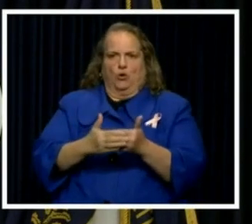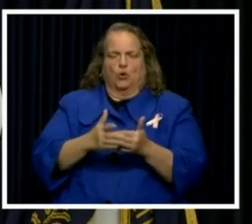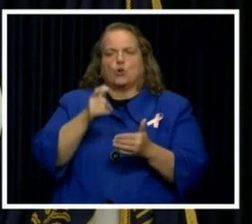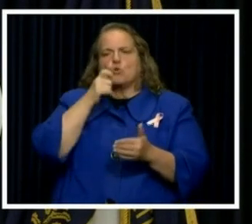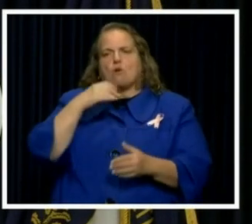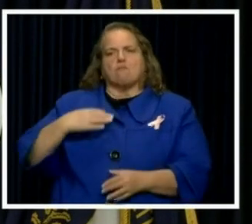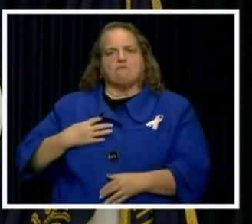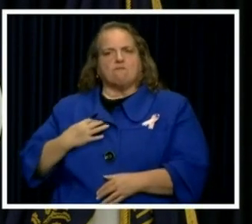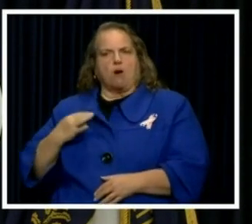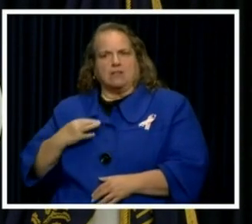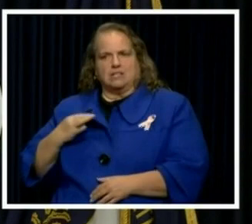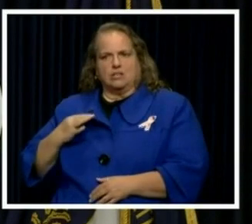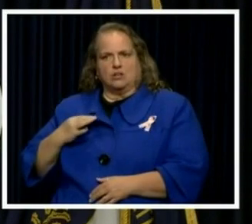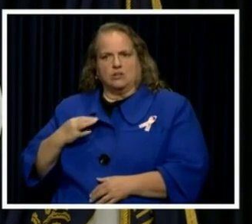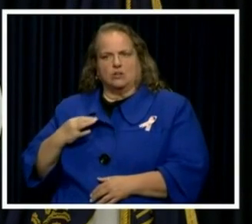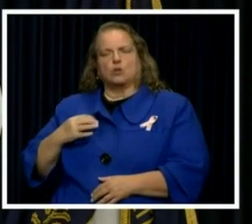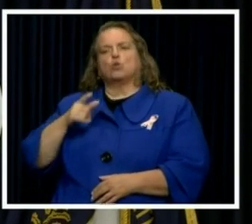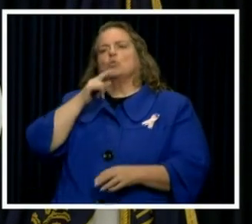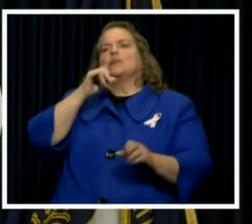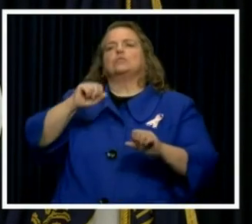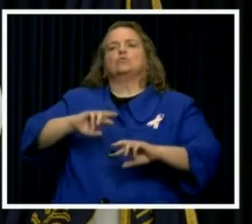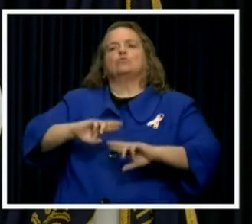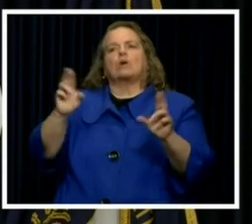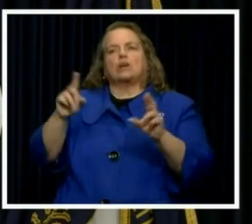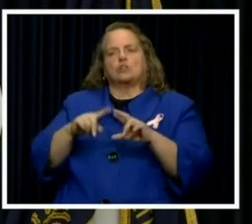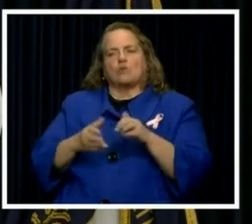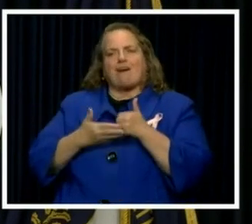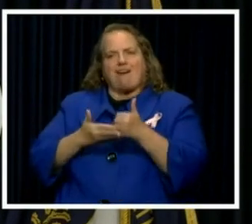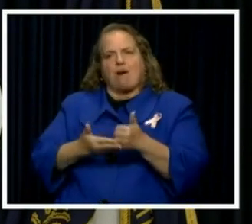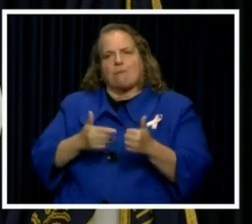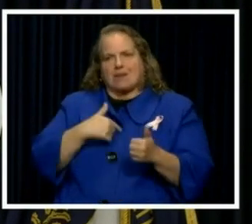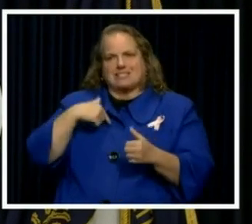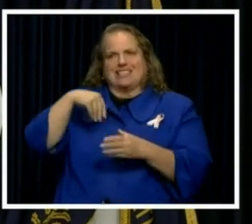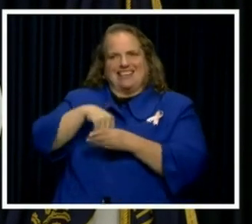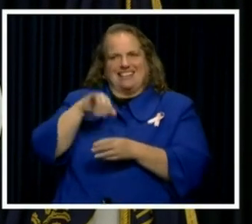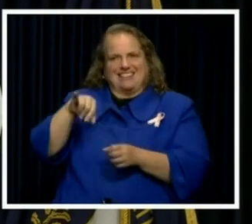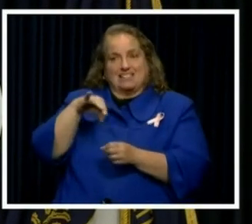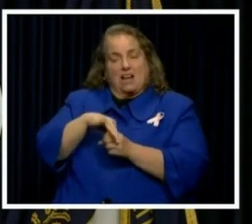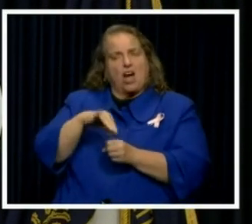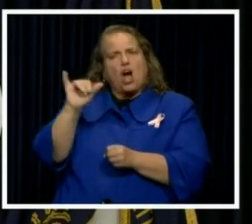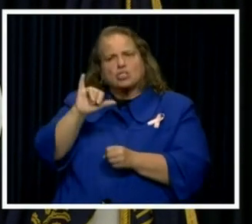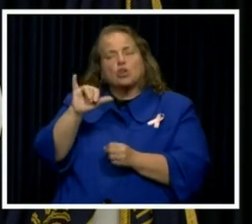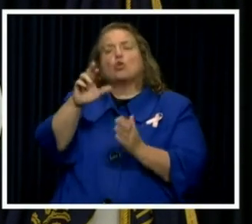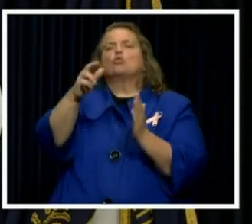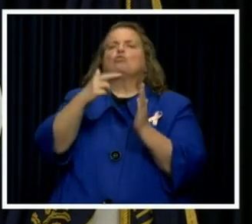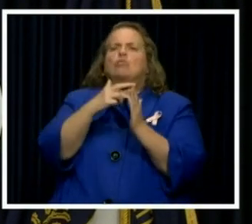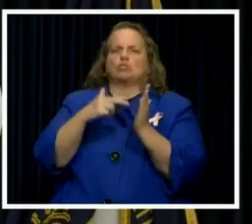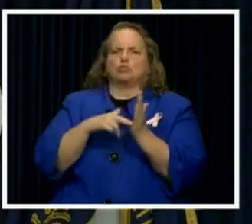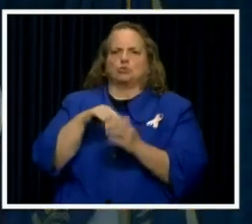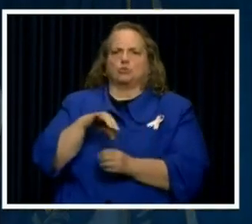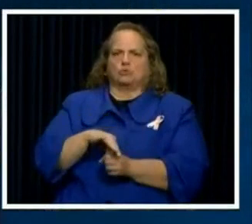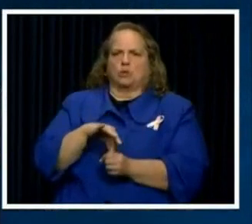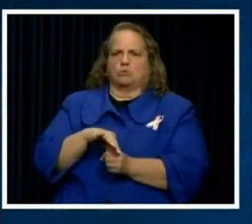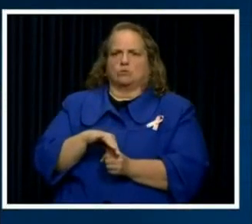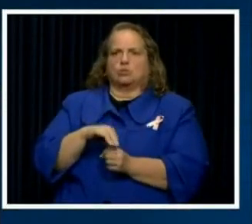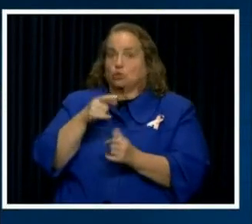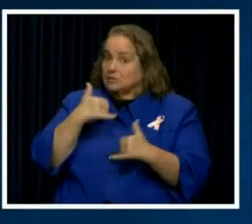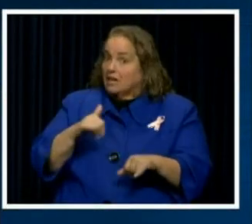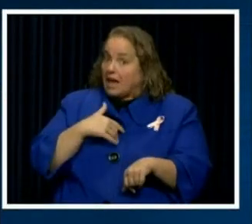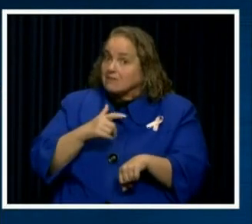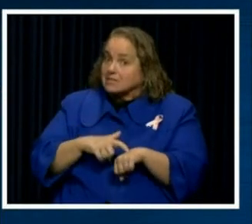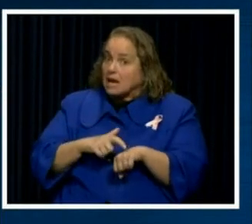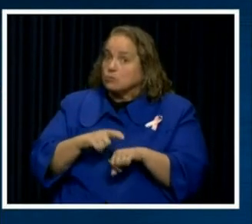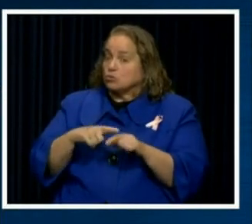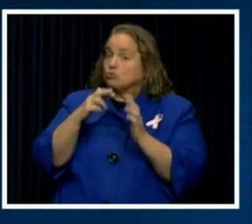is volunteering and who is ready to help us out in this election. Also, register to vote. You still have